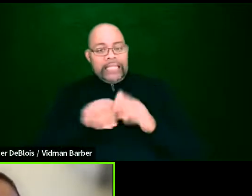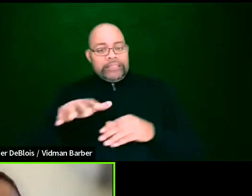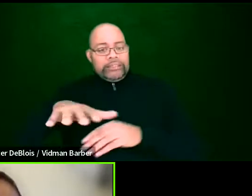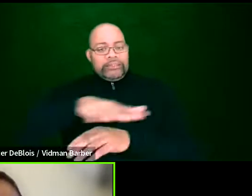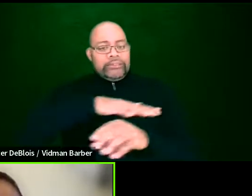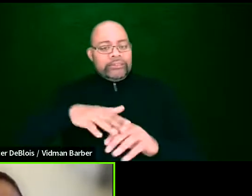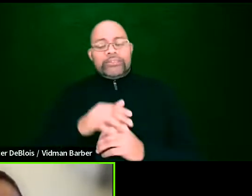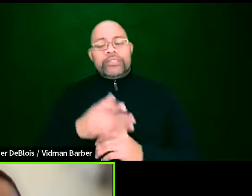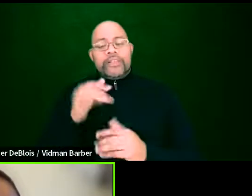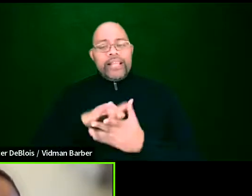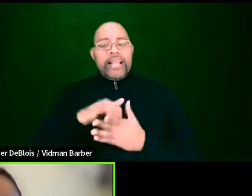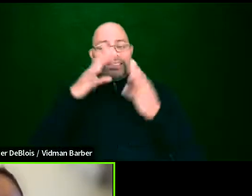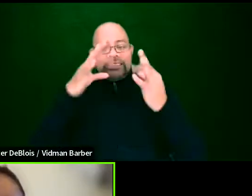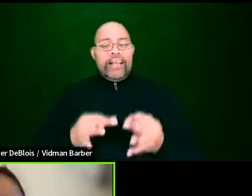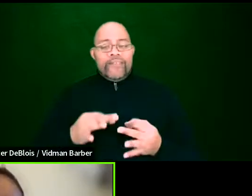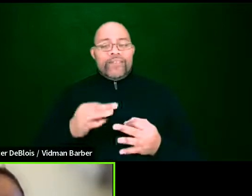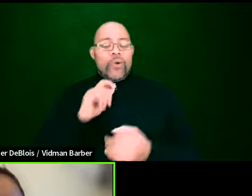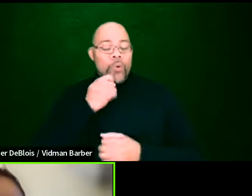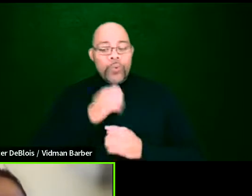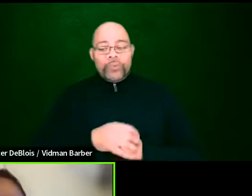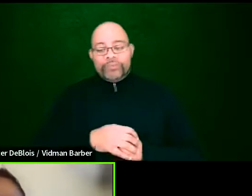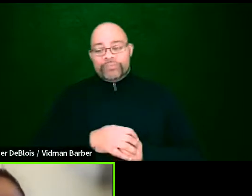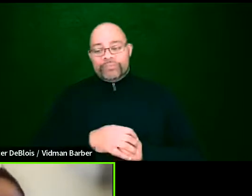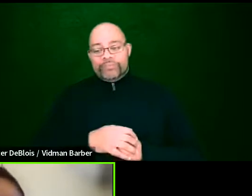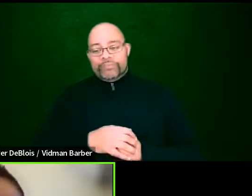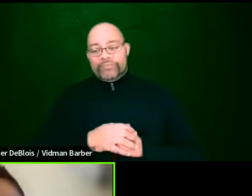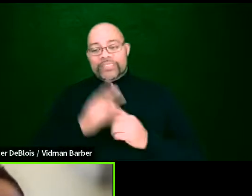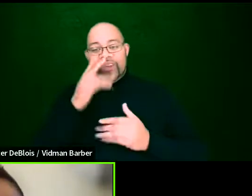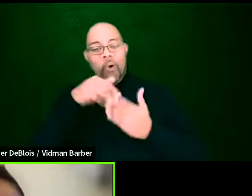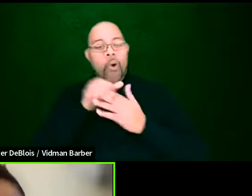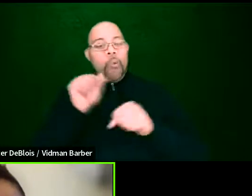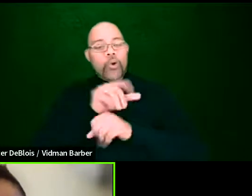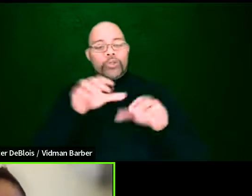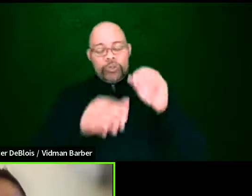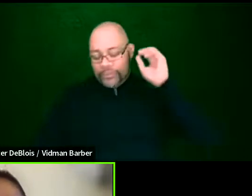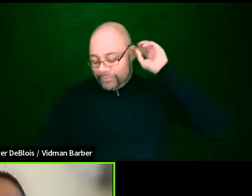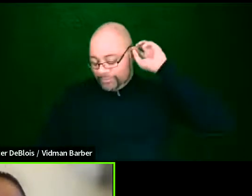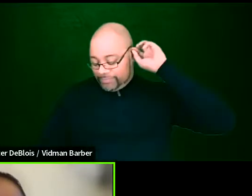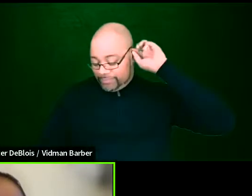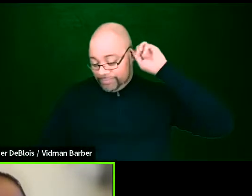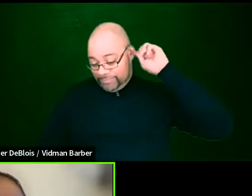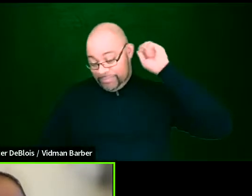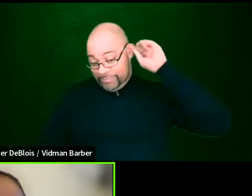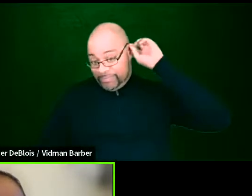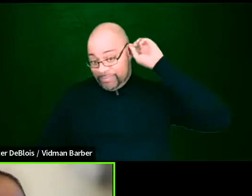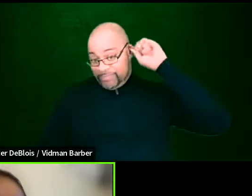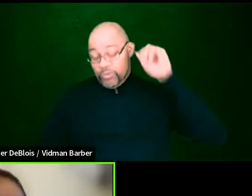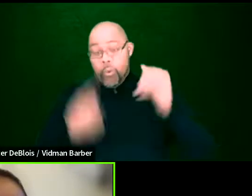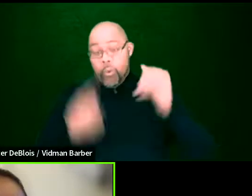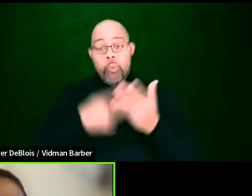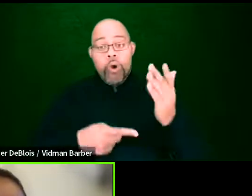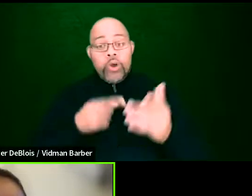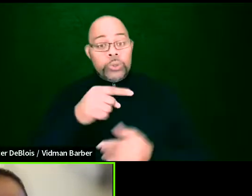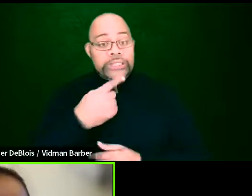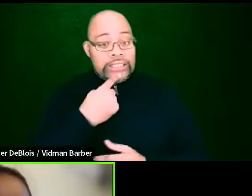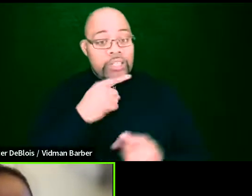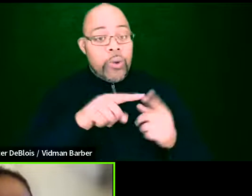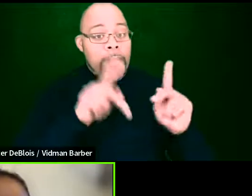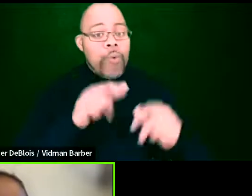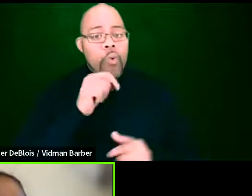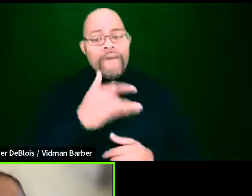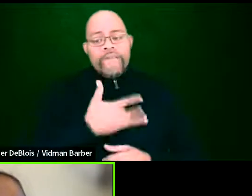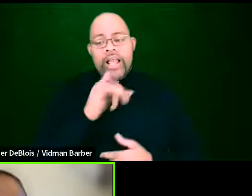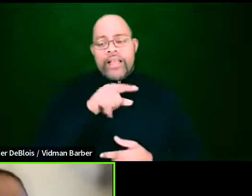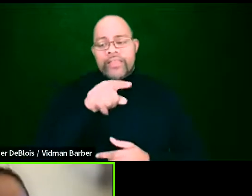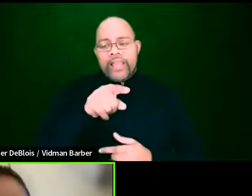Yeah, definitely. It's just so cool. So cool to see all the work that you were doing. So what would you say to people who feel like